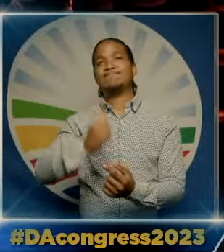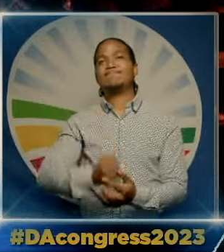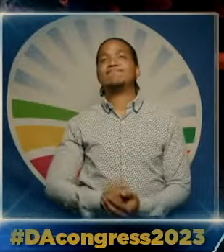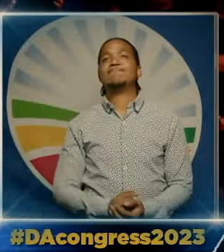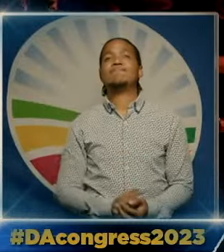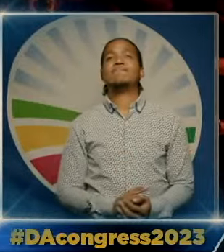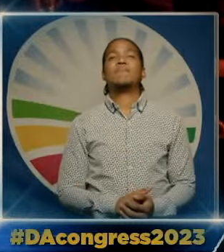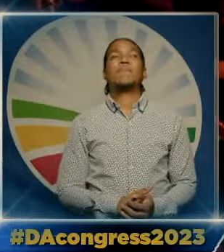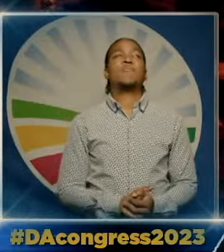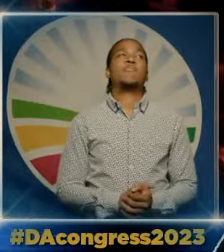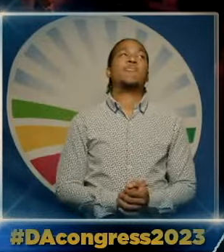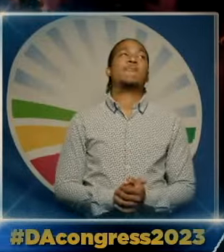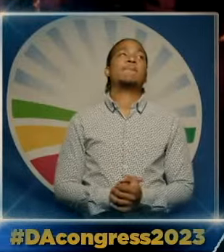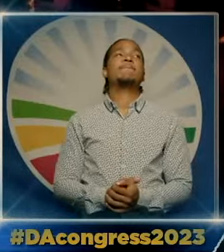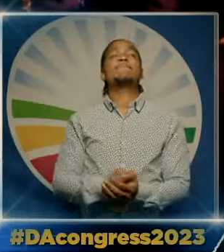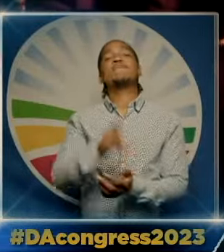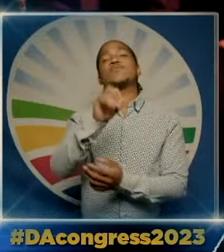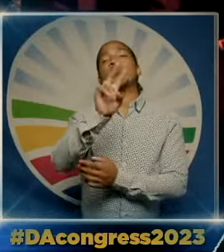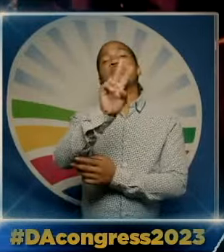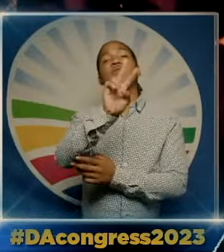sizophumelela. Let's go